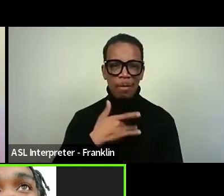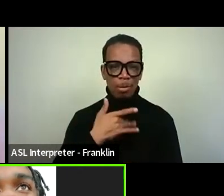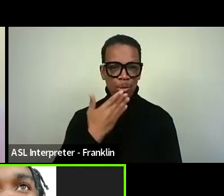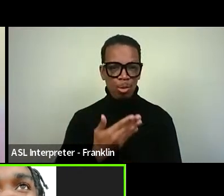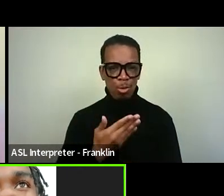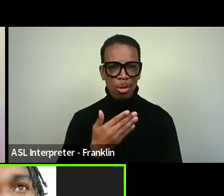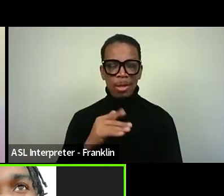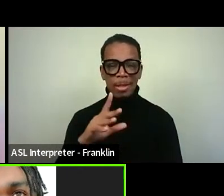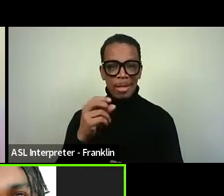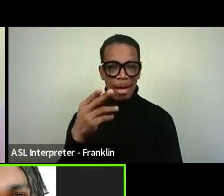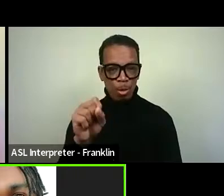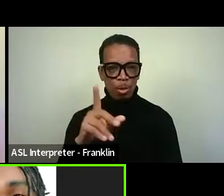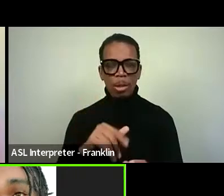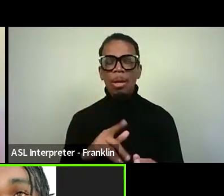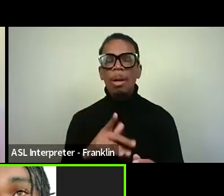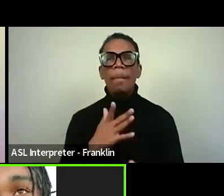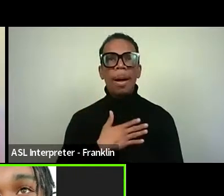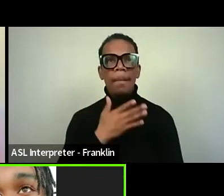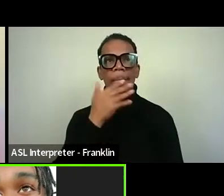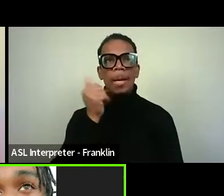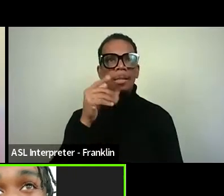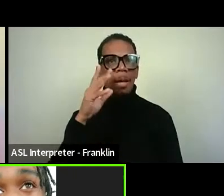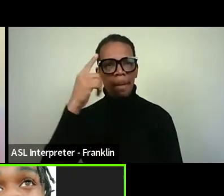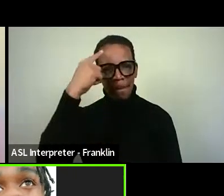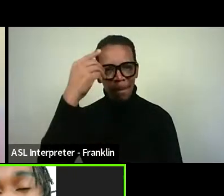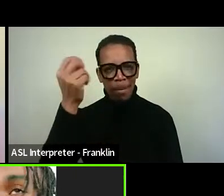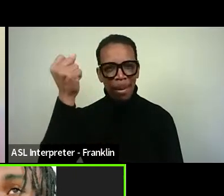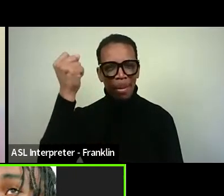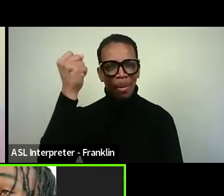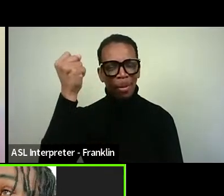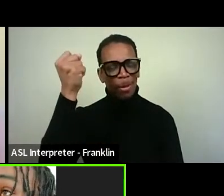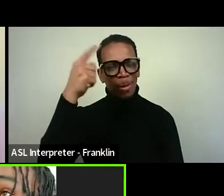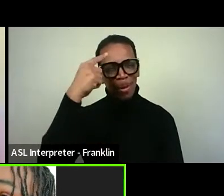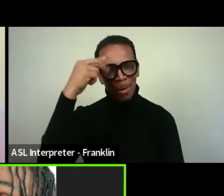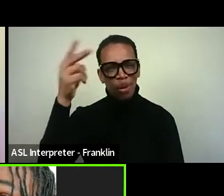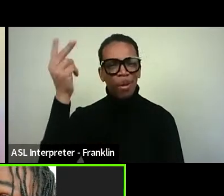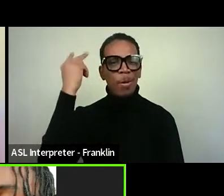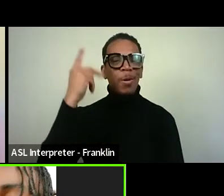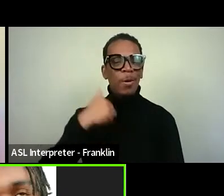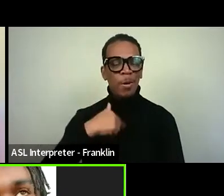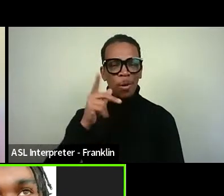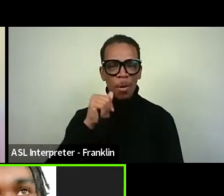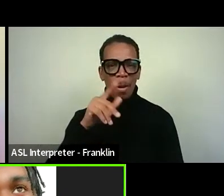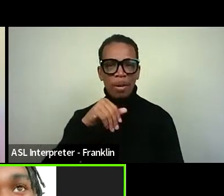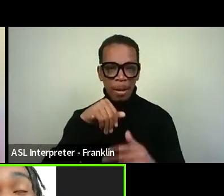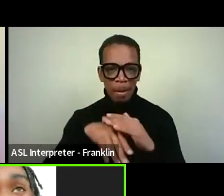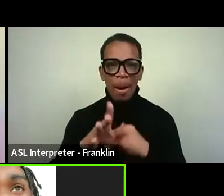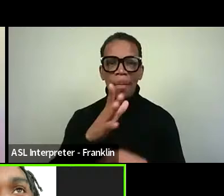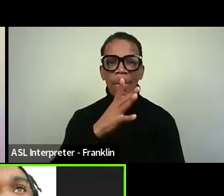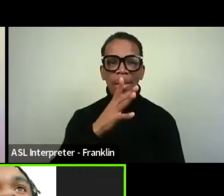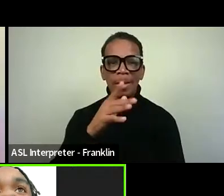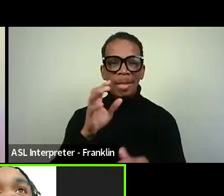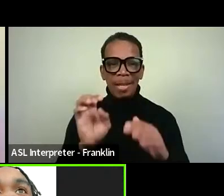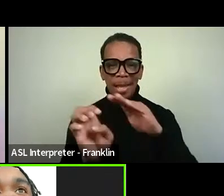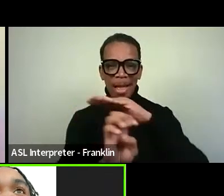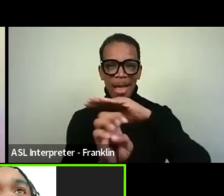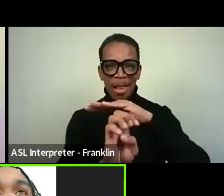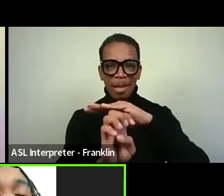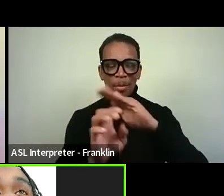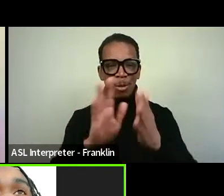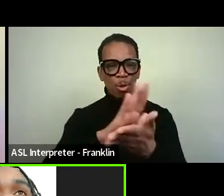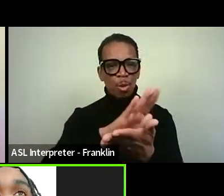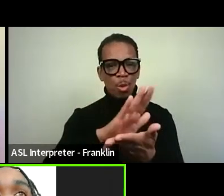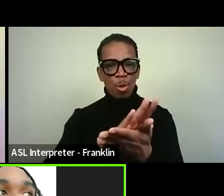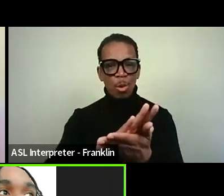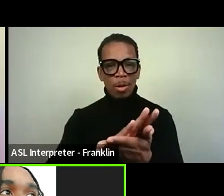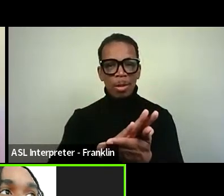Um, One of my biggest memories was actually going into my mother's elementary school, Mabel Hogar, right across the